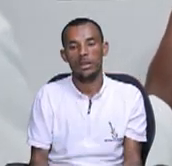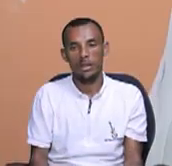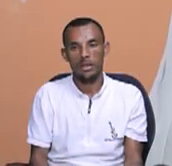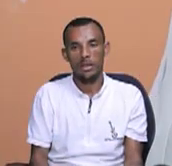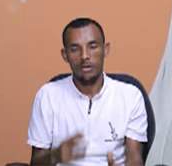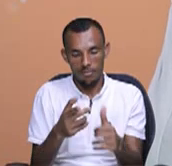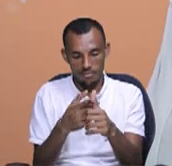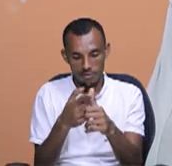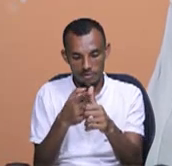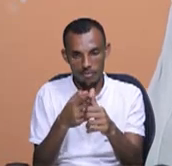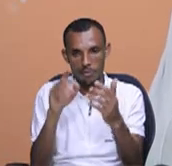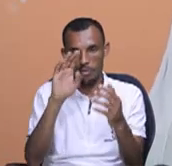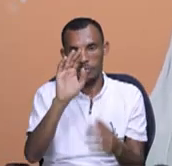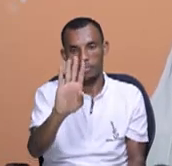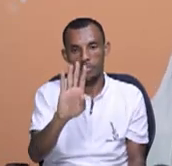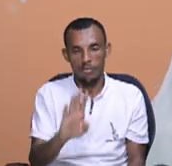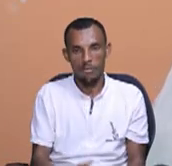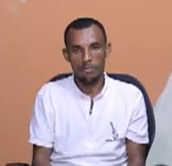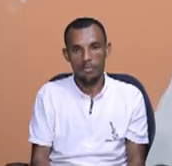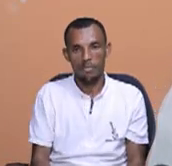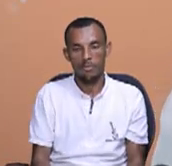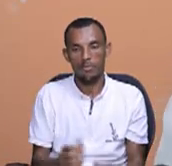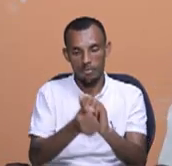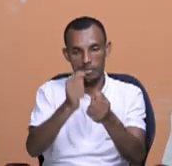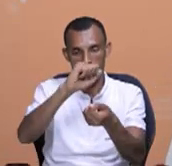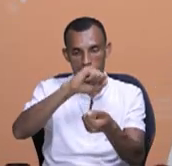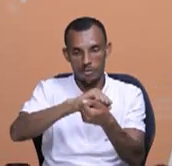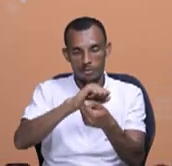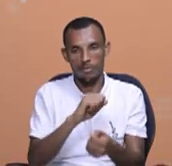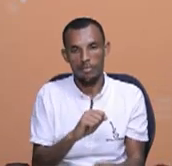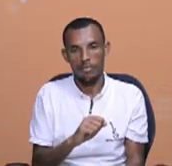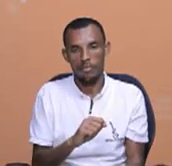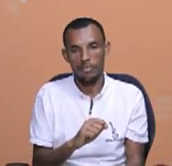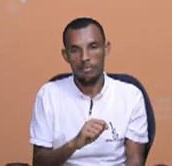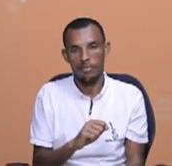This is the first one. B, convert